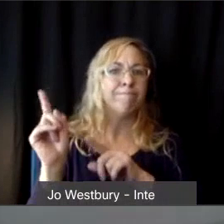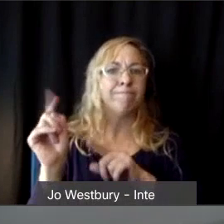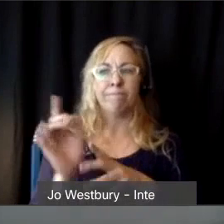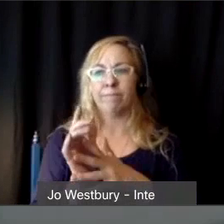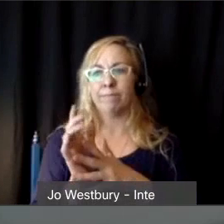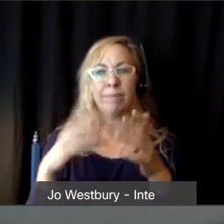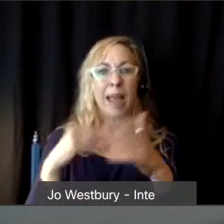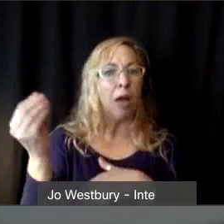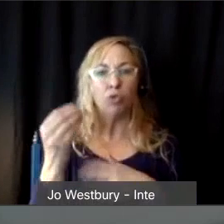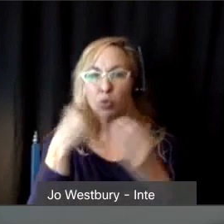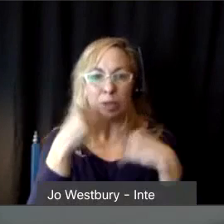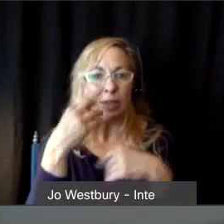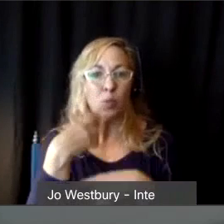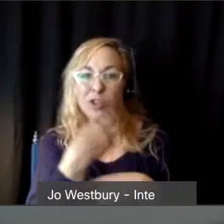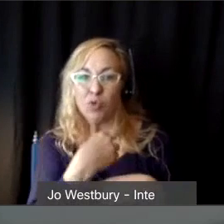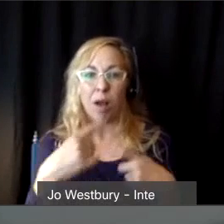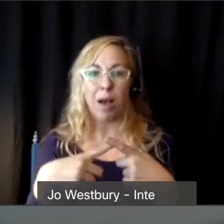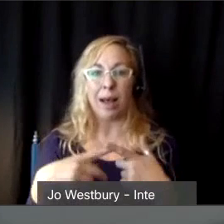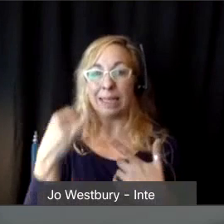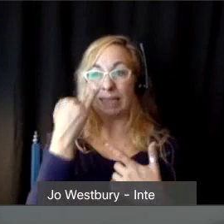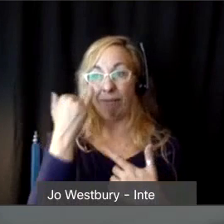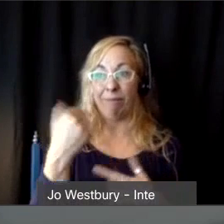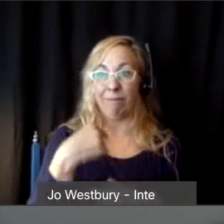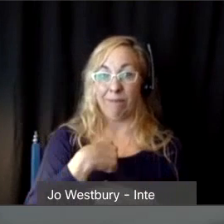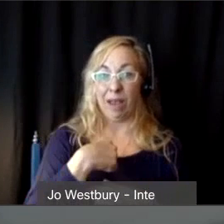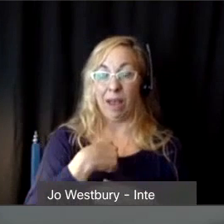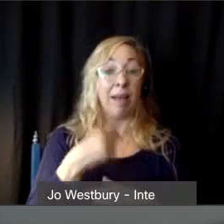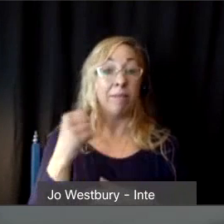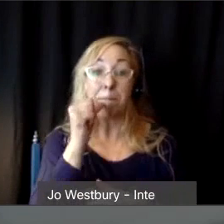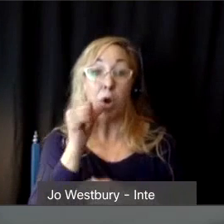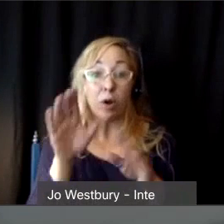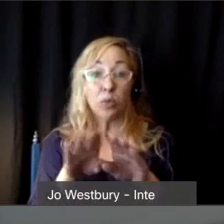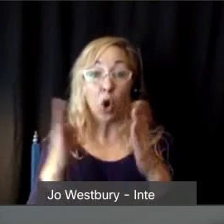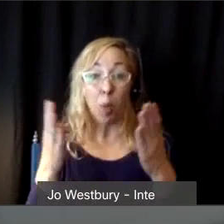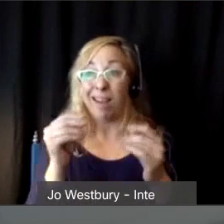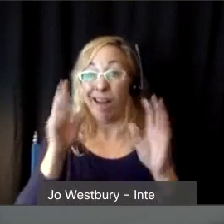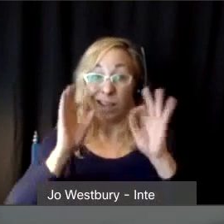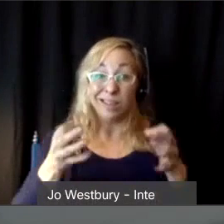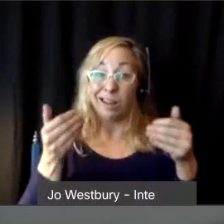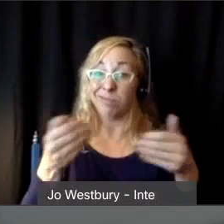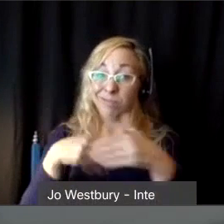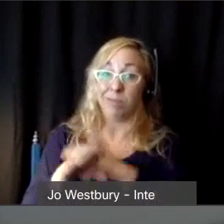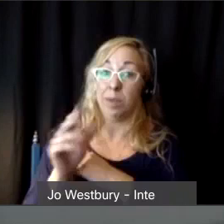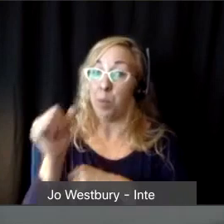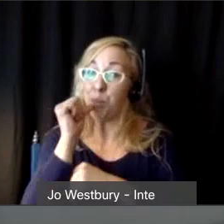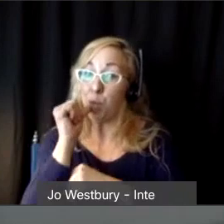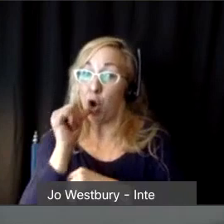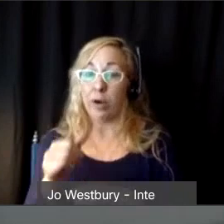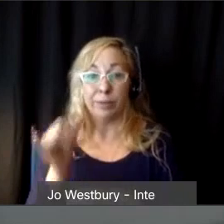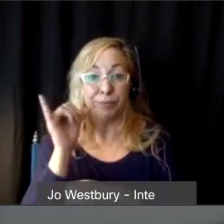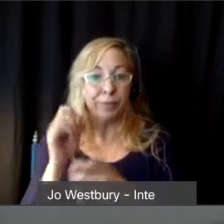go out to dinner and eat inside restaurants, or if bars were open, I choose to go to the bar,